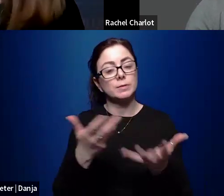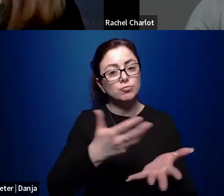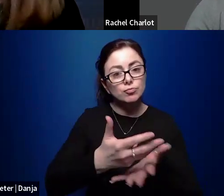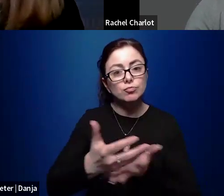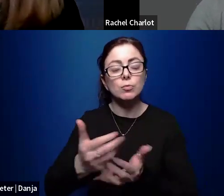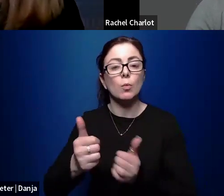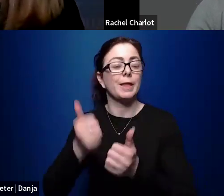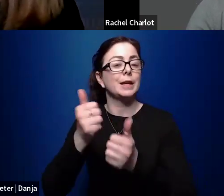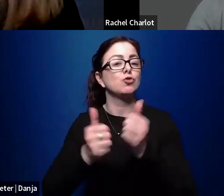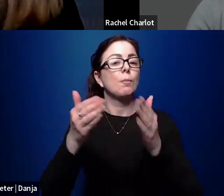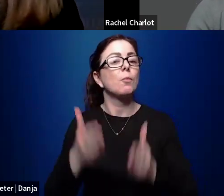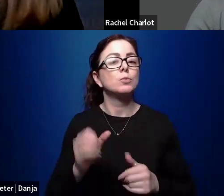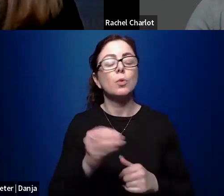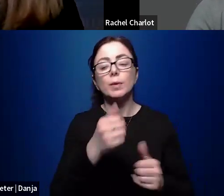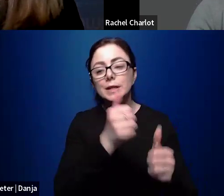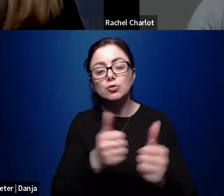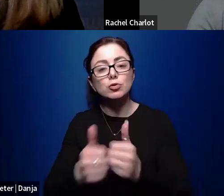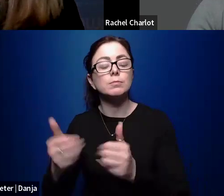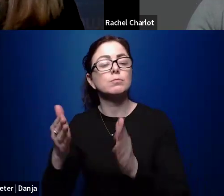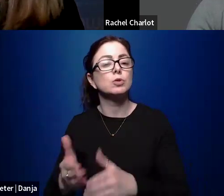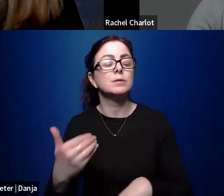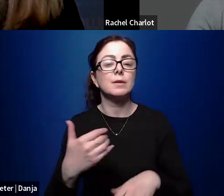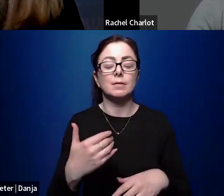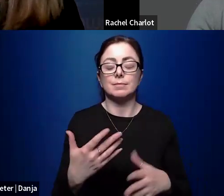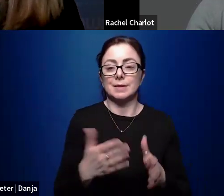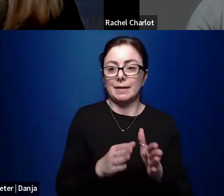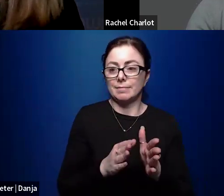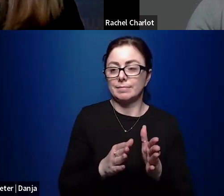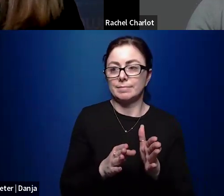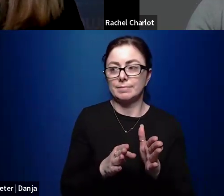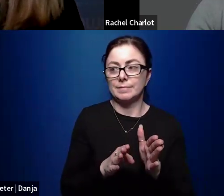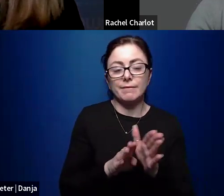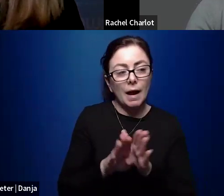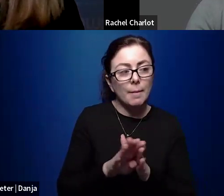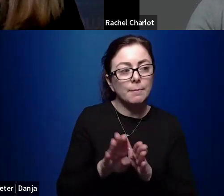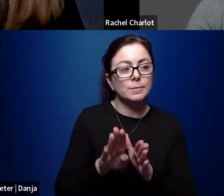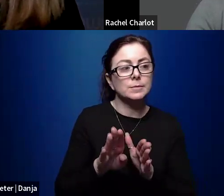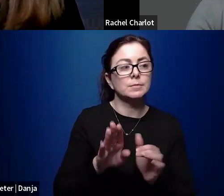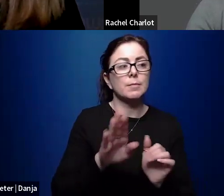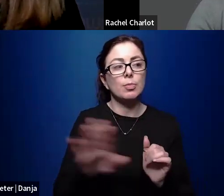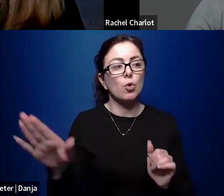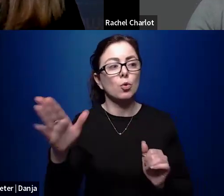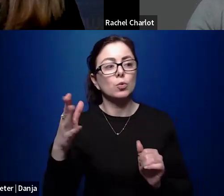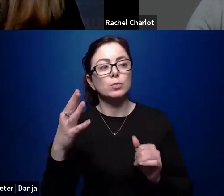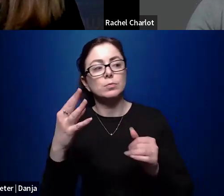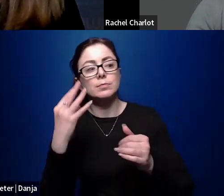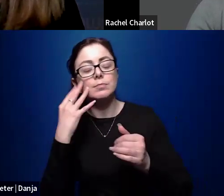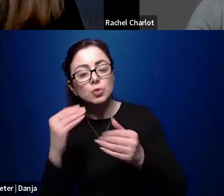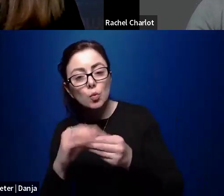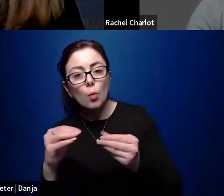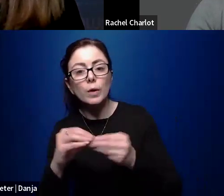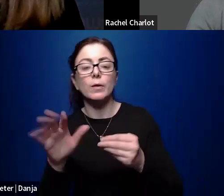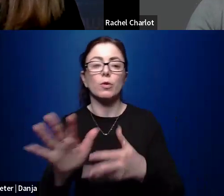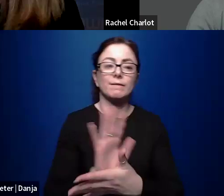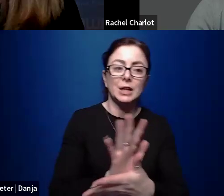get that support in developing the story, developing their video and things, so they feel